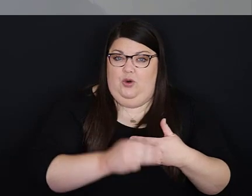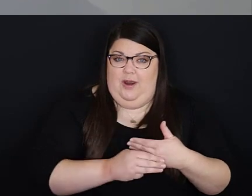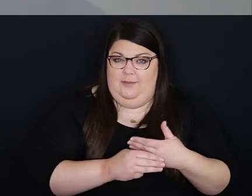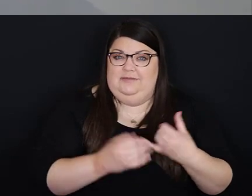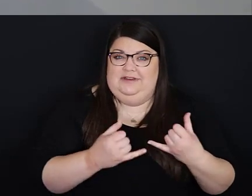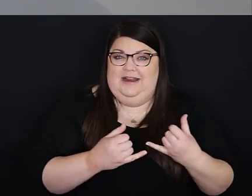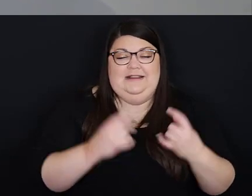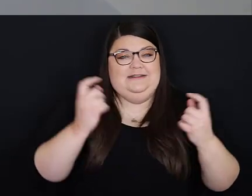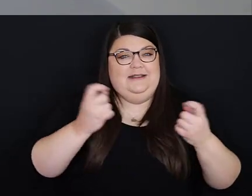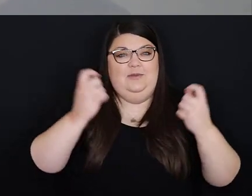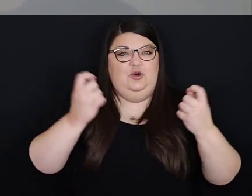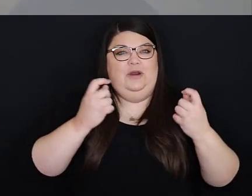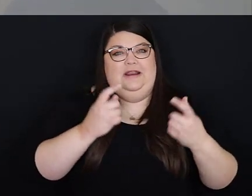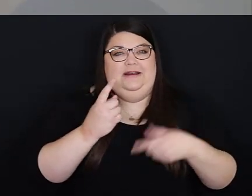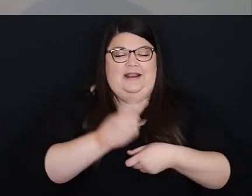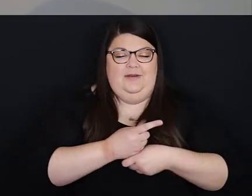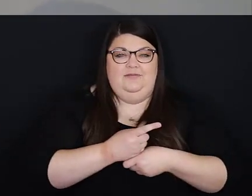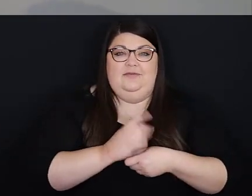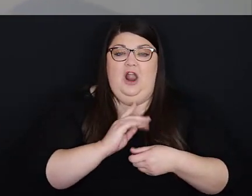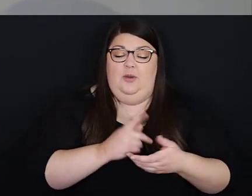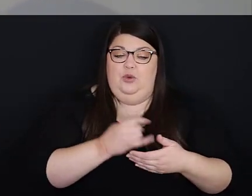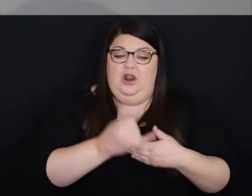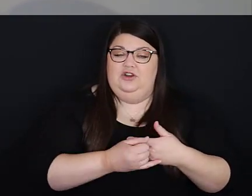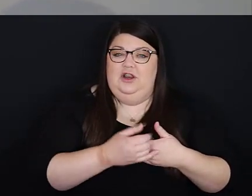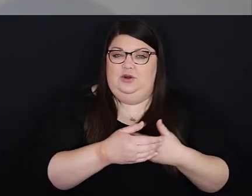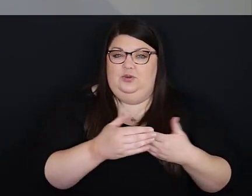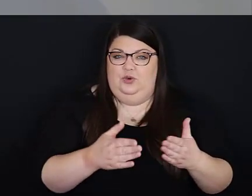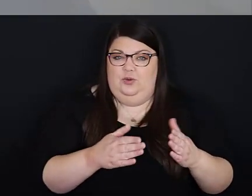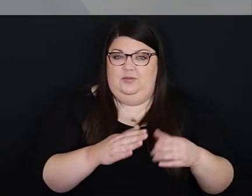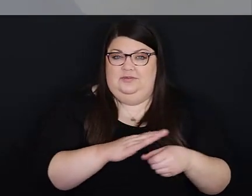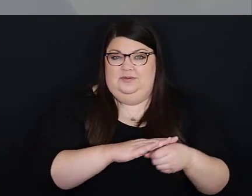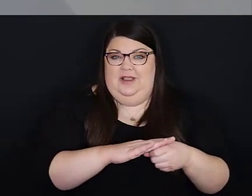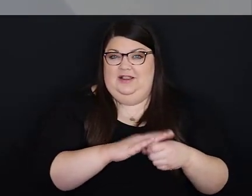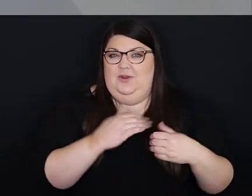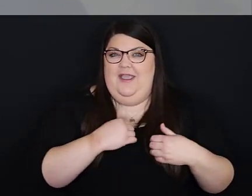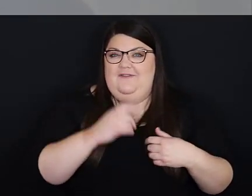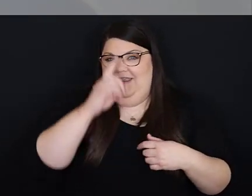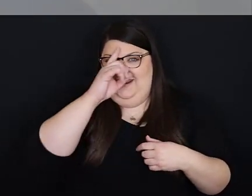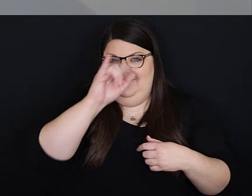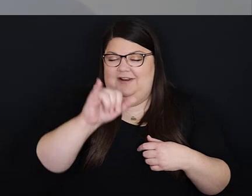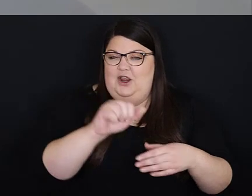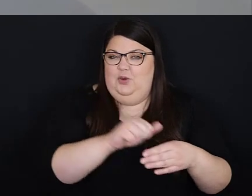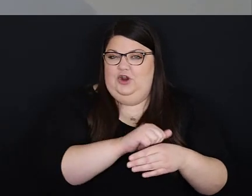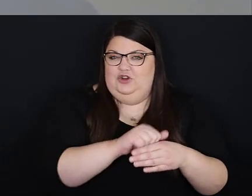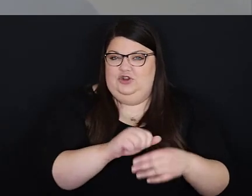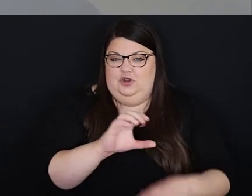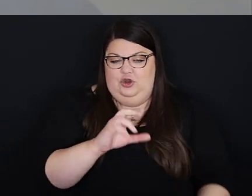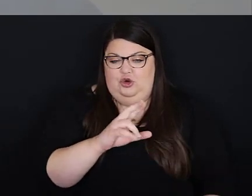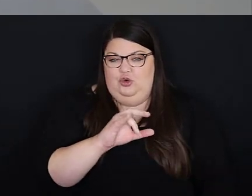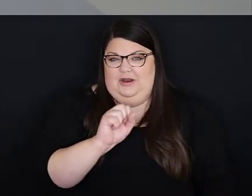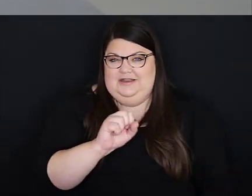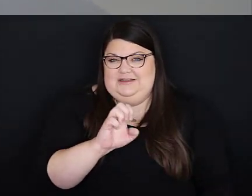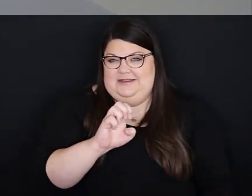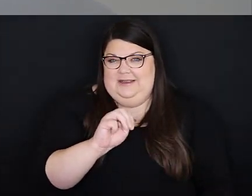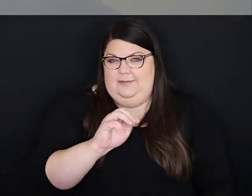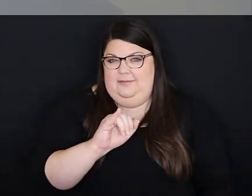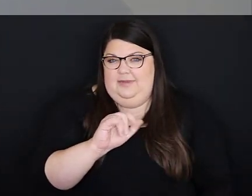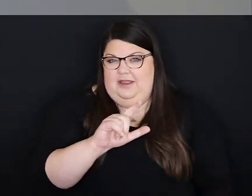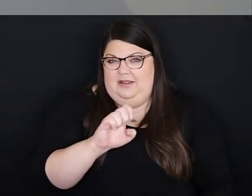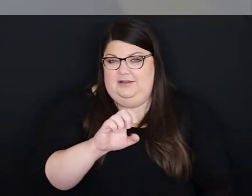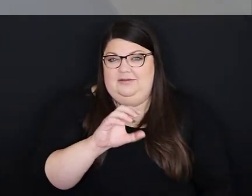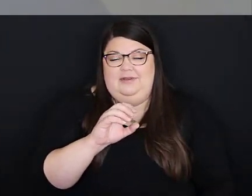day. In our project room space, we have Infinite Rehearsal, Chris Emile, and No One Art